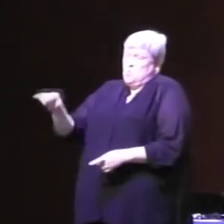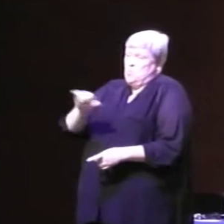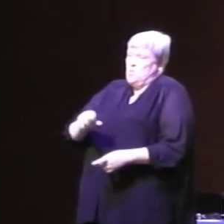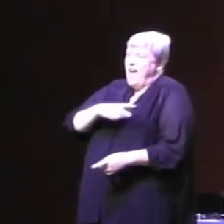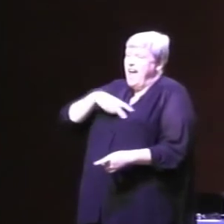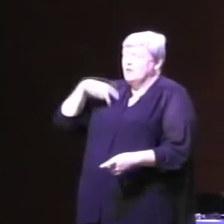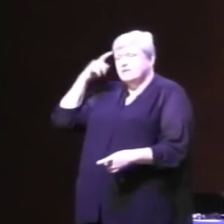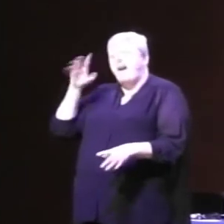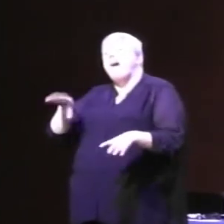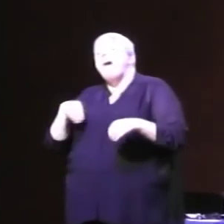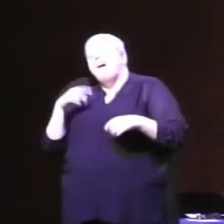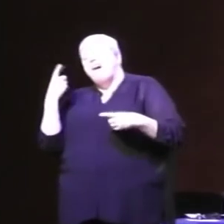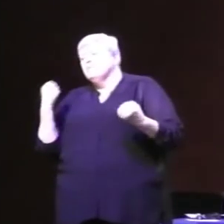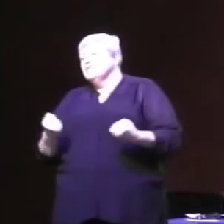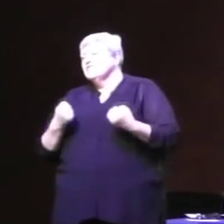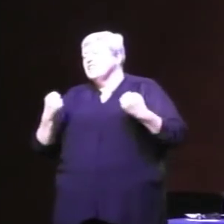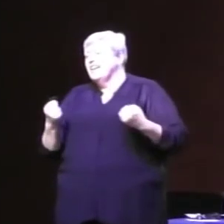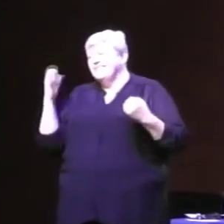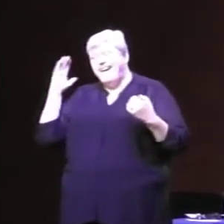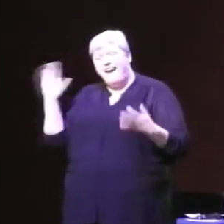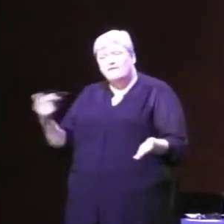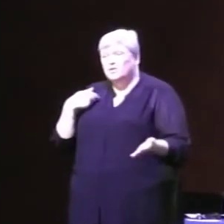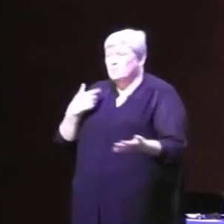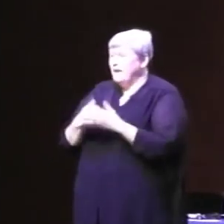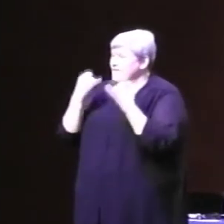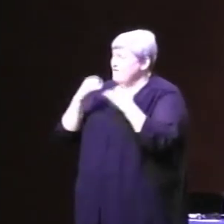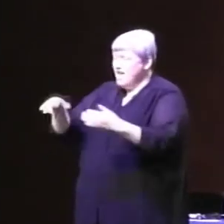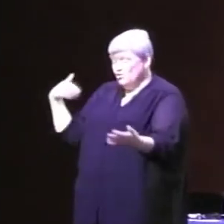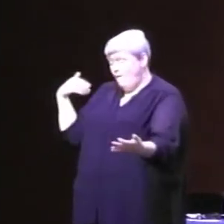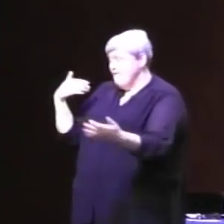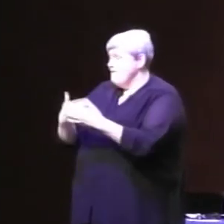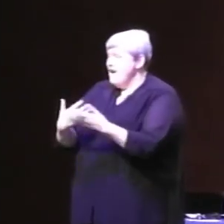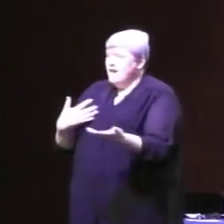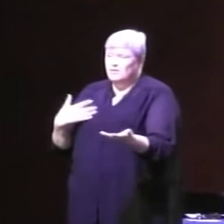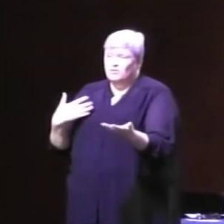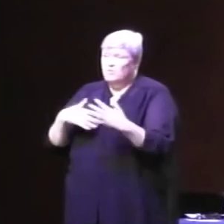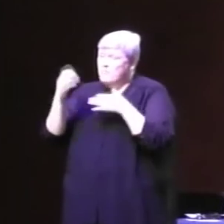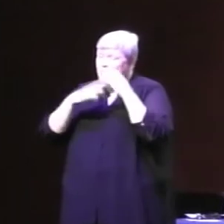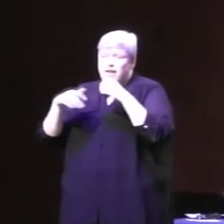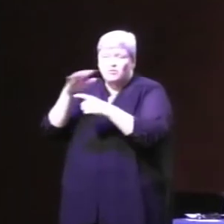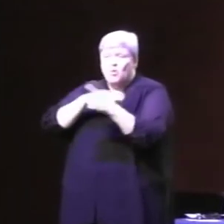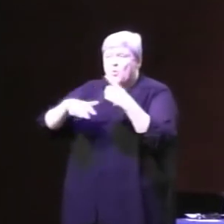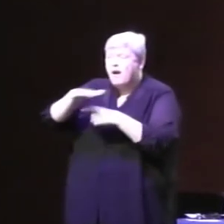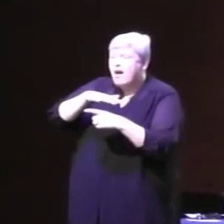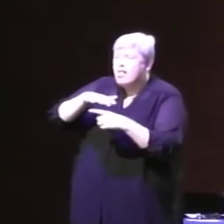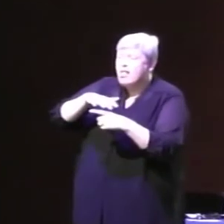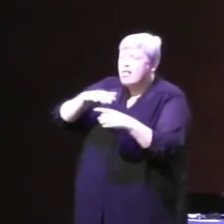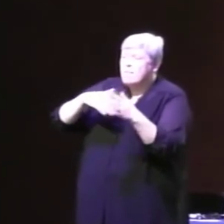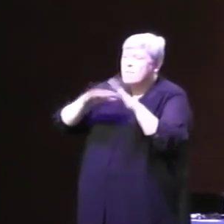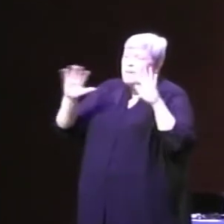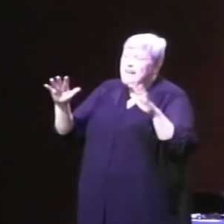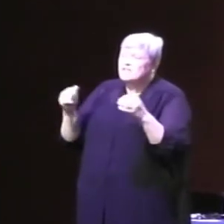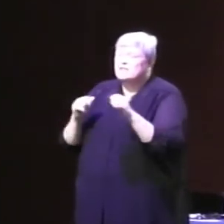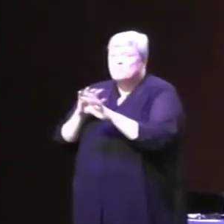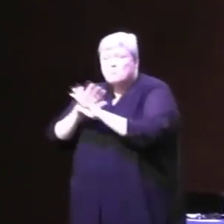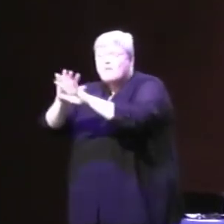such a stand. And we must be honest, we've failed so far to build these local mass movements. The composite rightly calls for a Scottish-wide